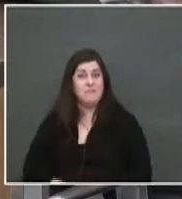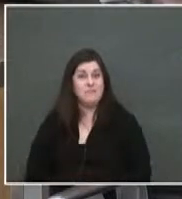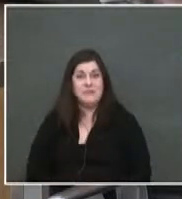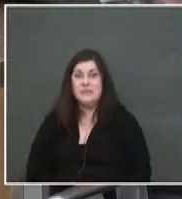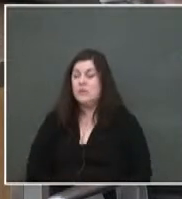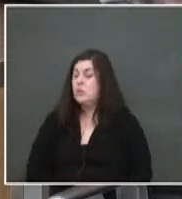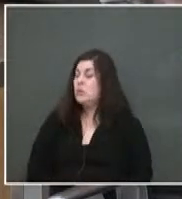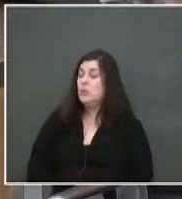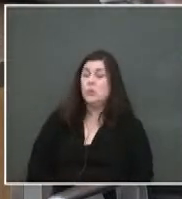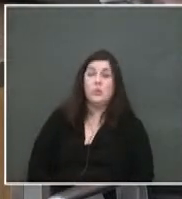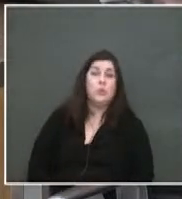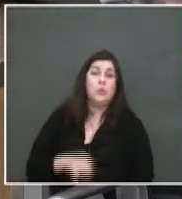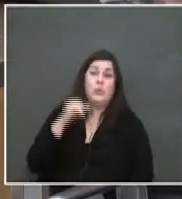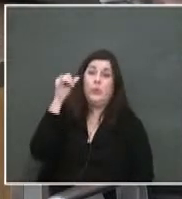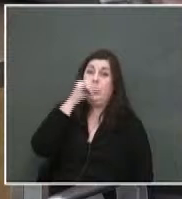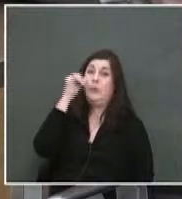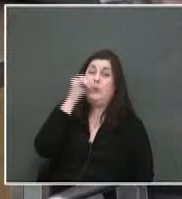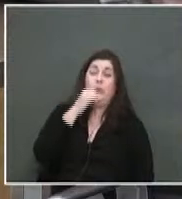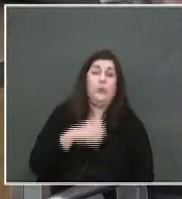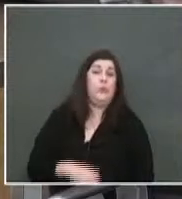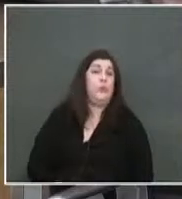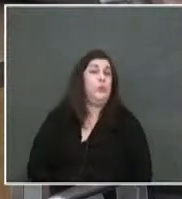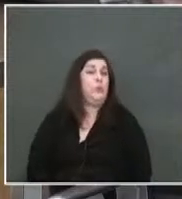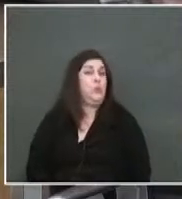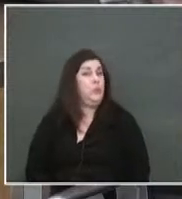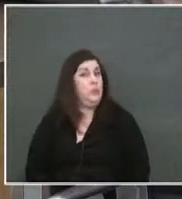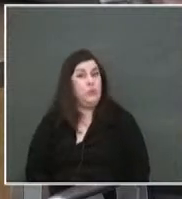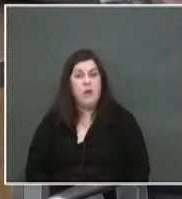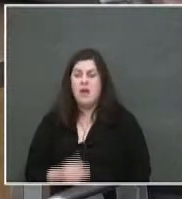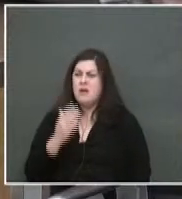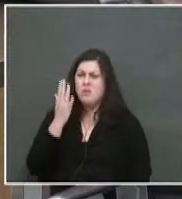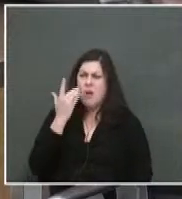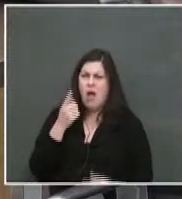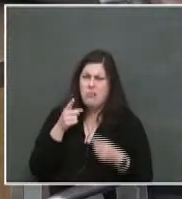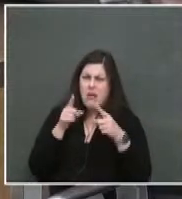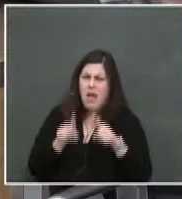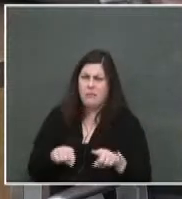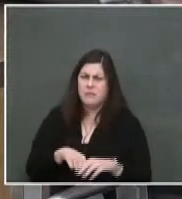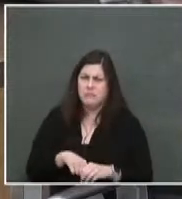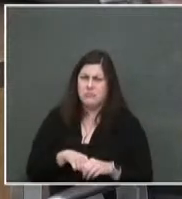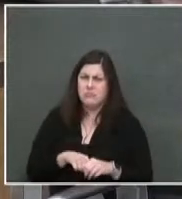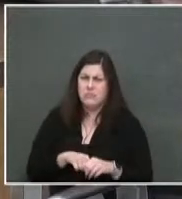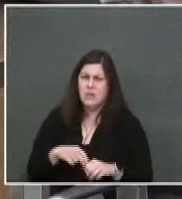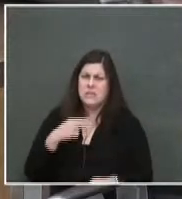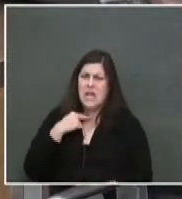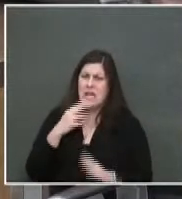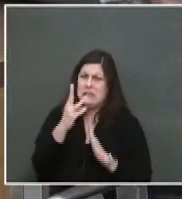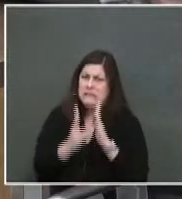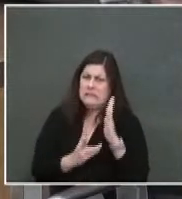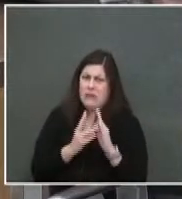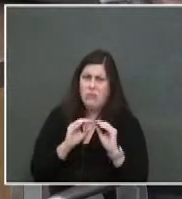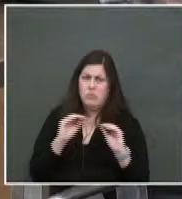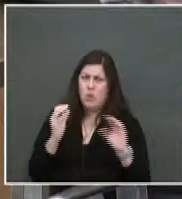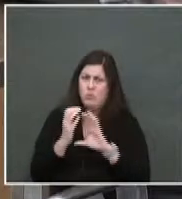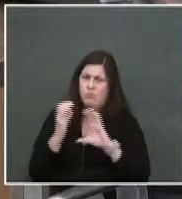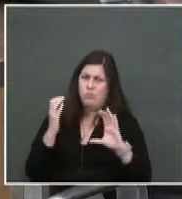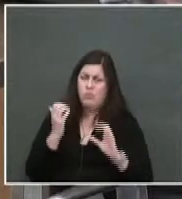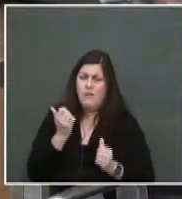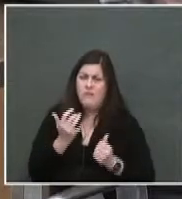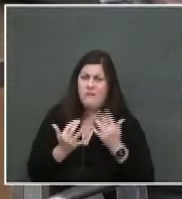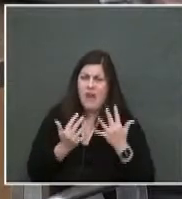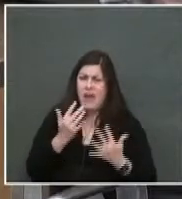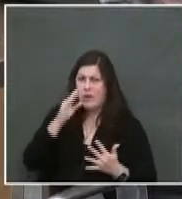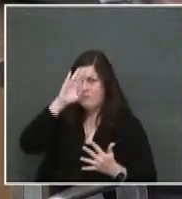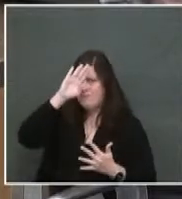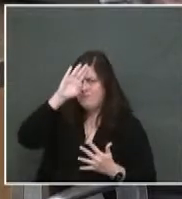I don't think we should be allowing that to happen, number one. Why was that the case? And what can we do moving forward to